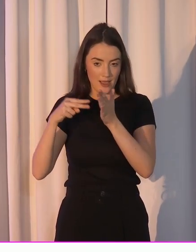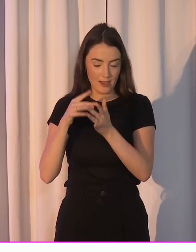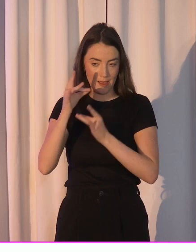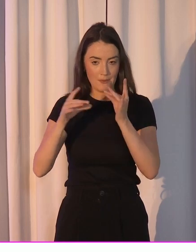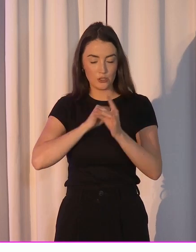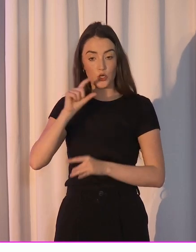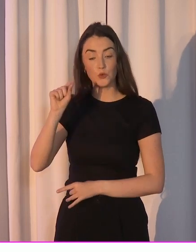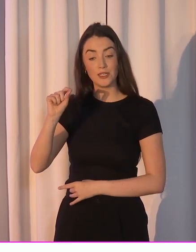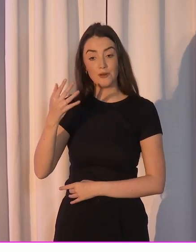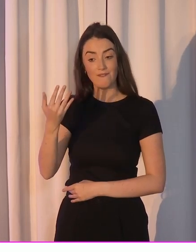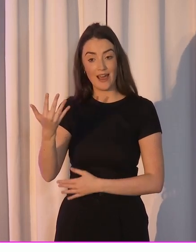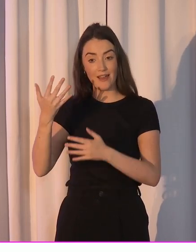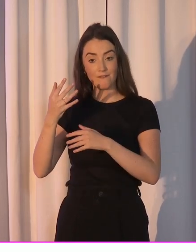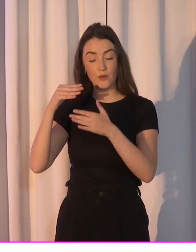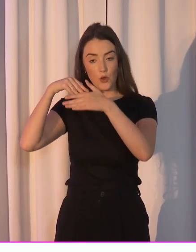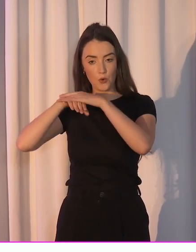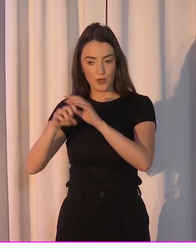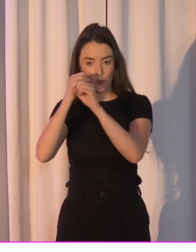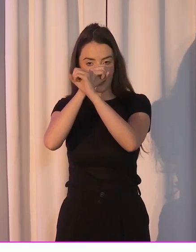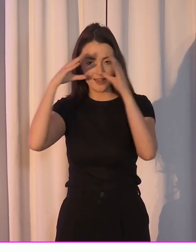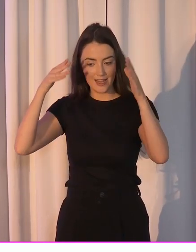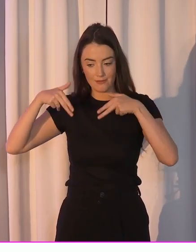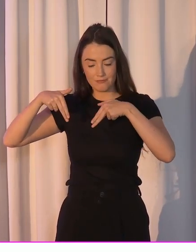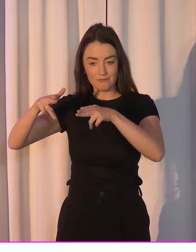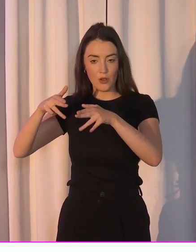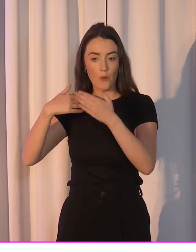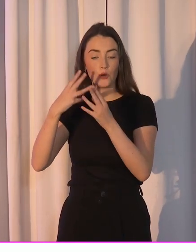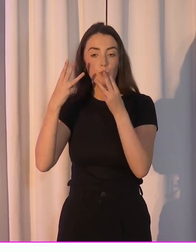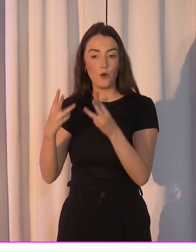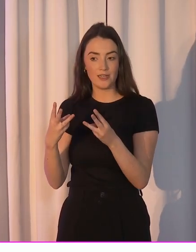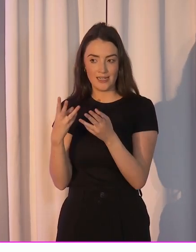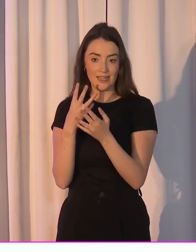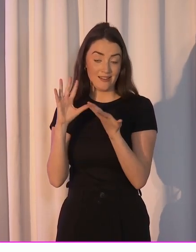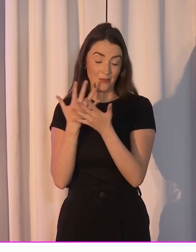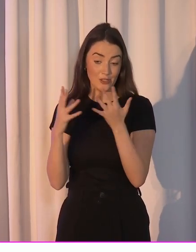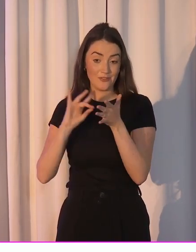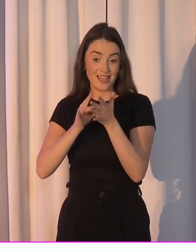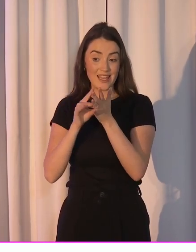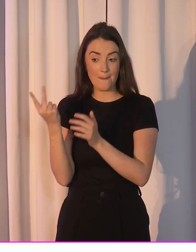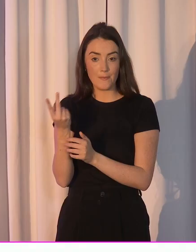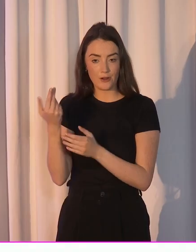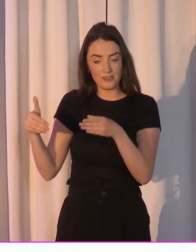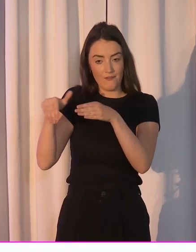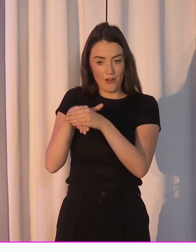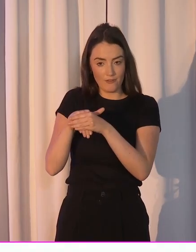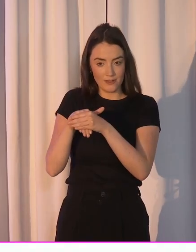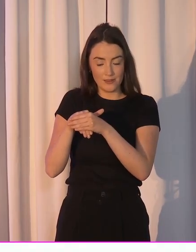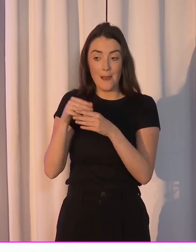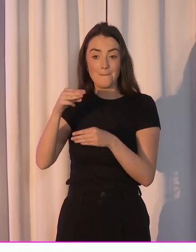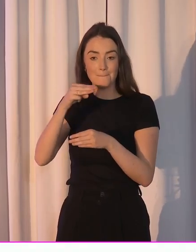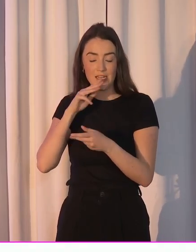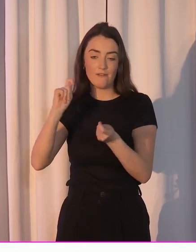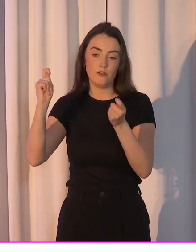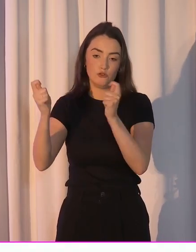that we enter 2025 with a clear roadmap and with key partners on board and a collective drive towards meaningful change.